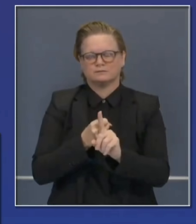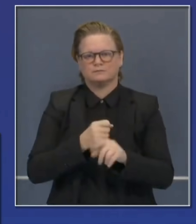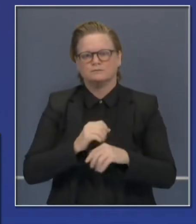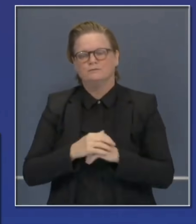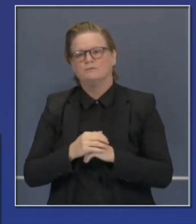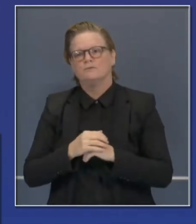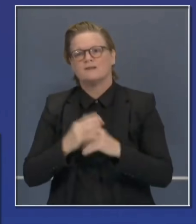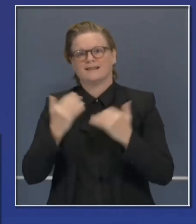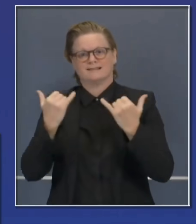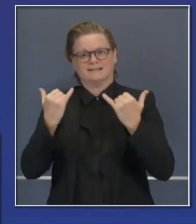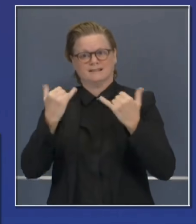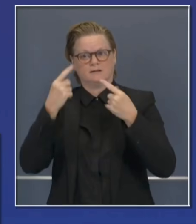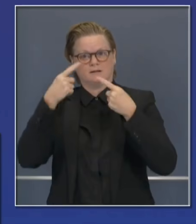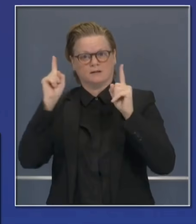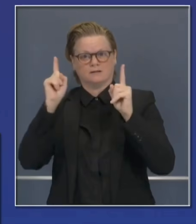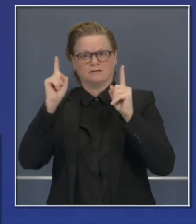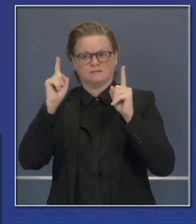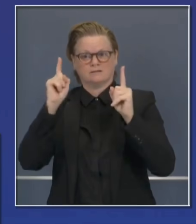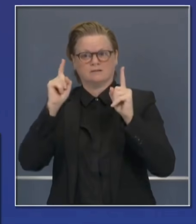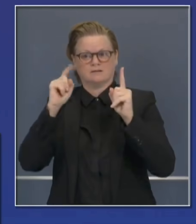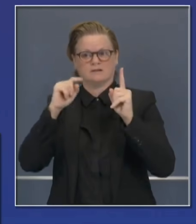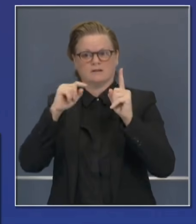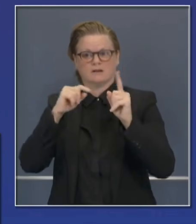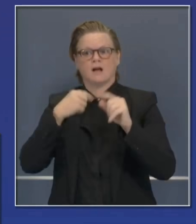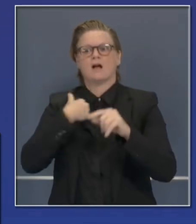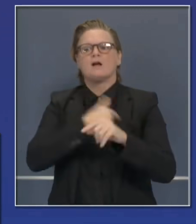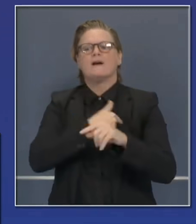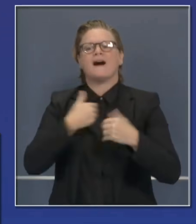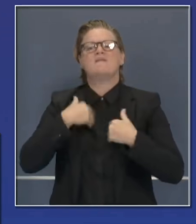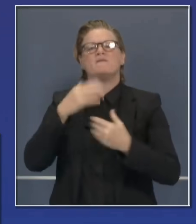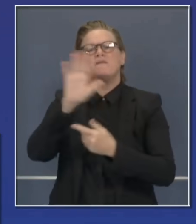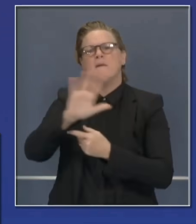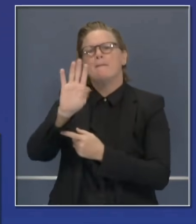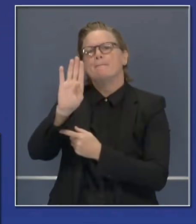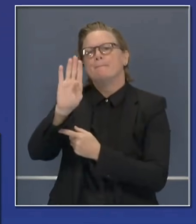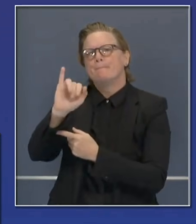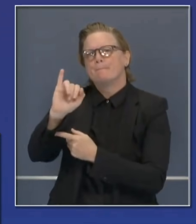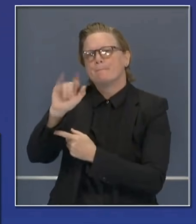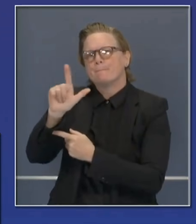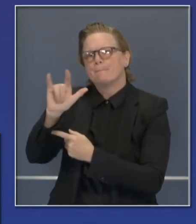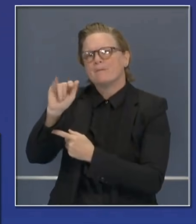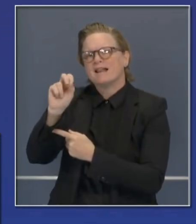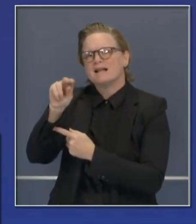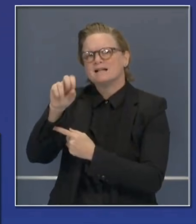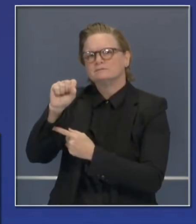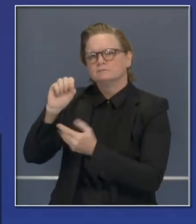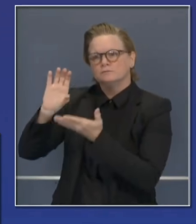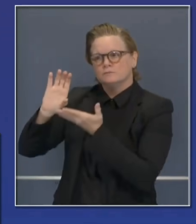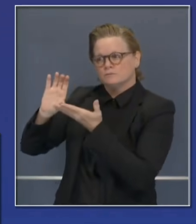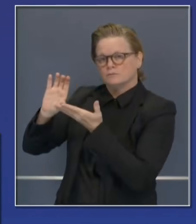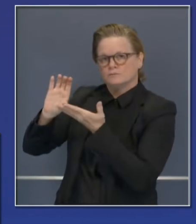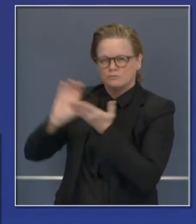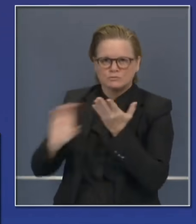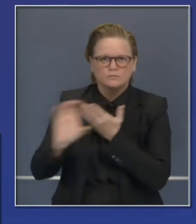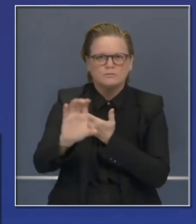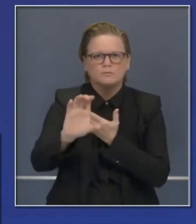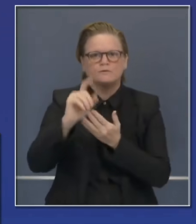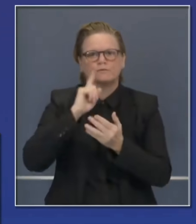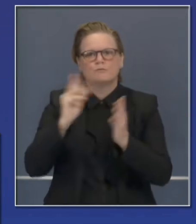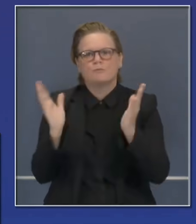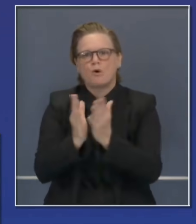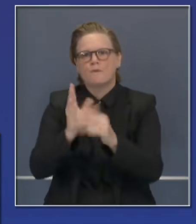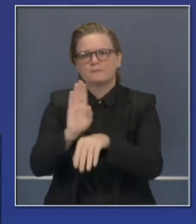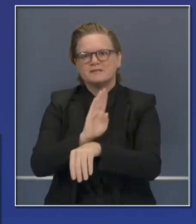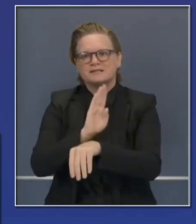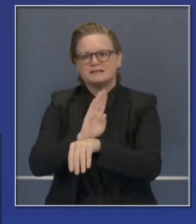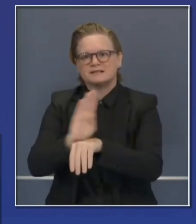relief to provide billions of dollars of opportunity for small businesses that have collected sales taxes and